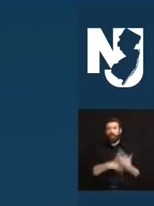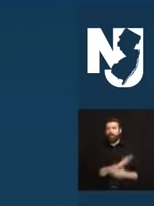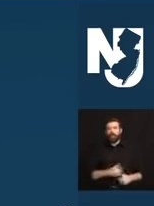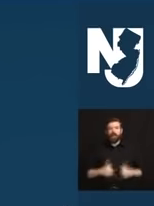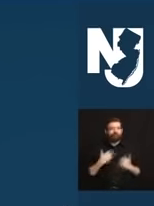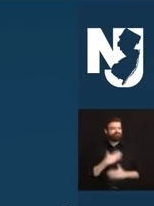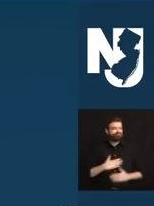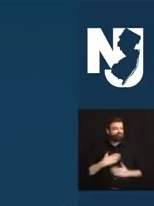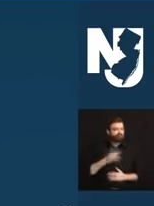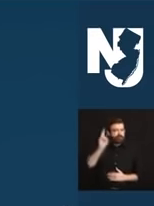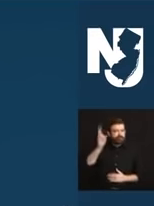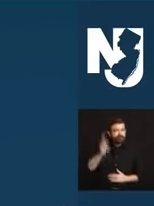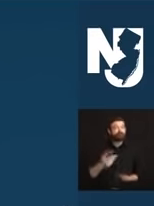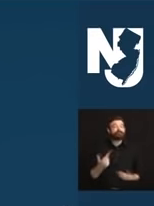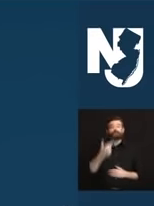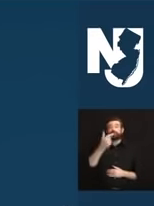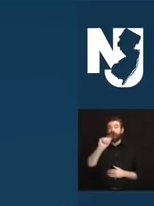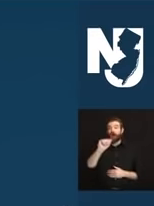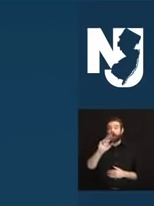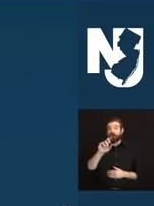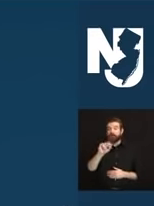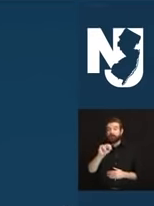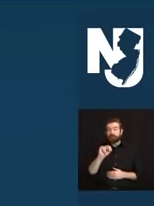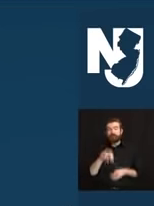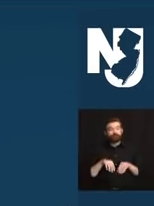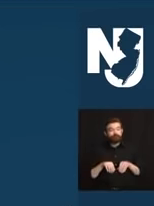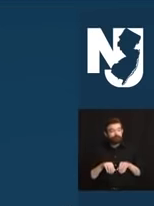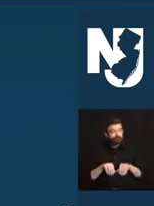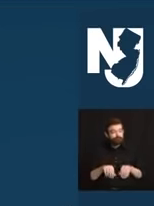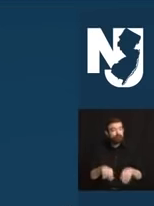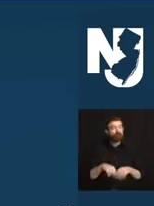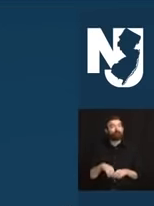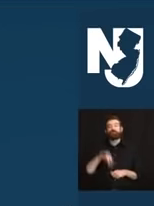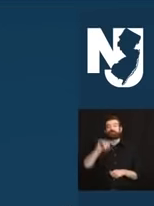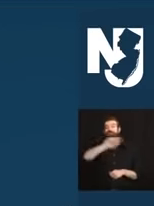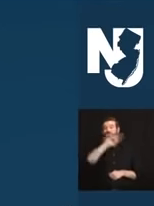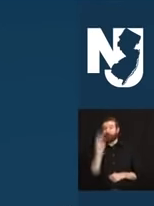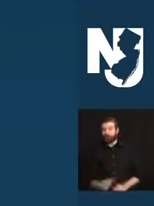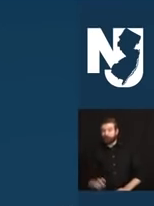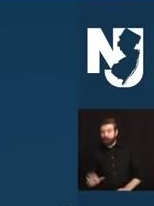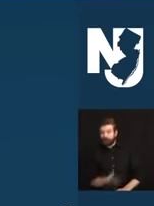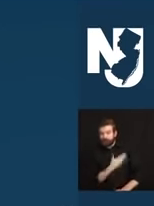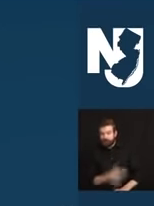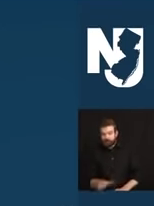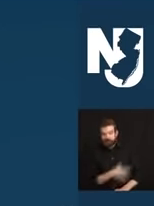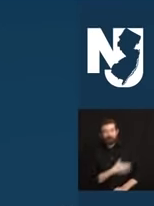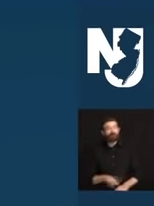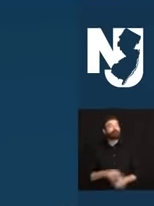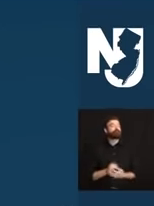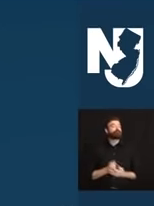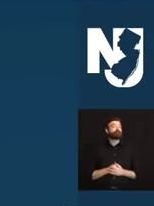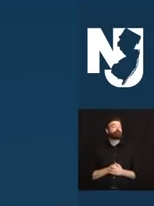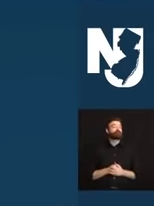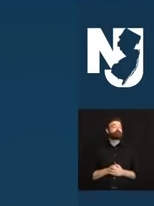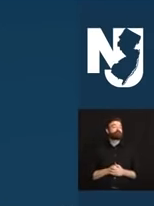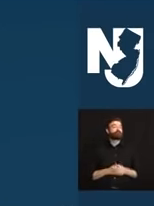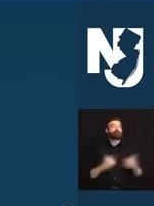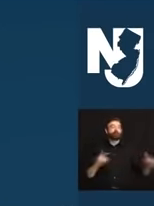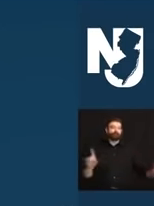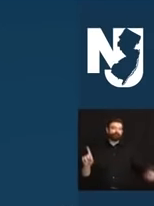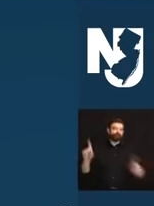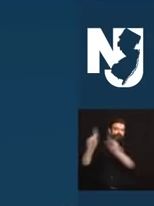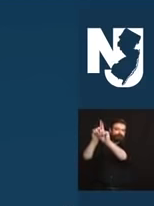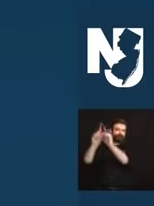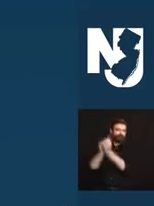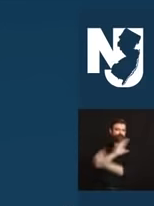and for jazz music. Henry is now reunited with his late wife, Elizabeth, who passed away 2 years